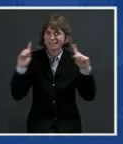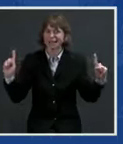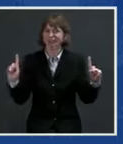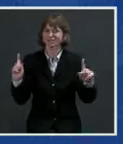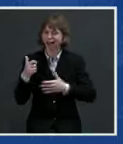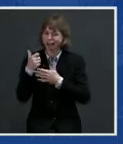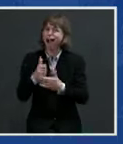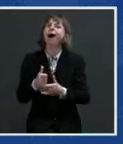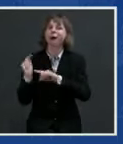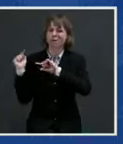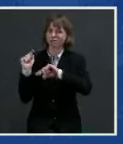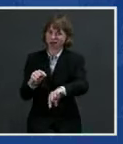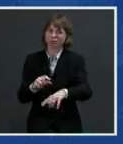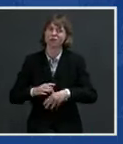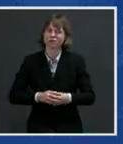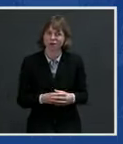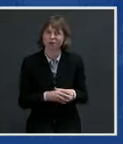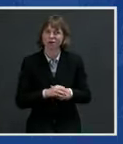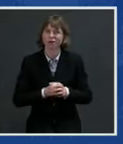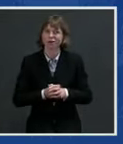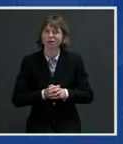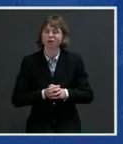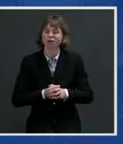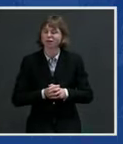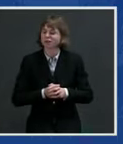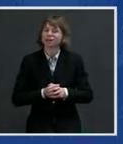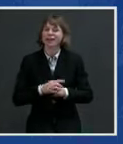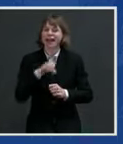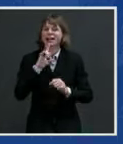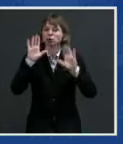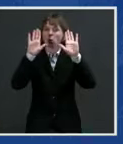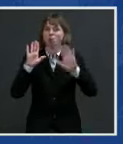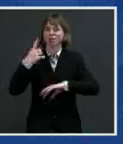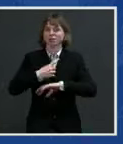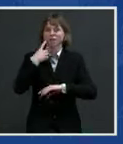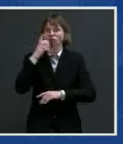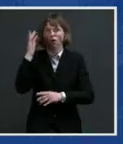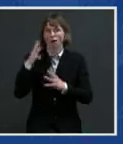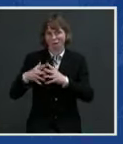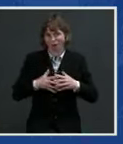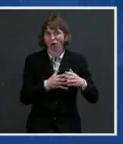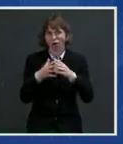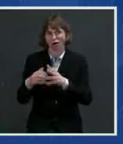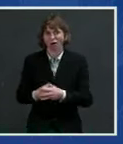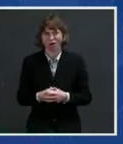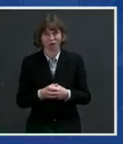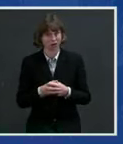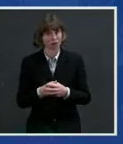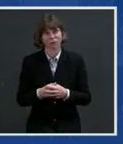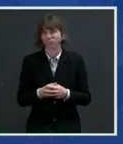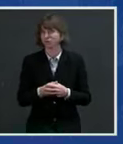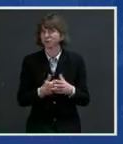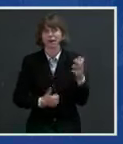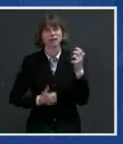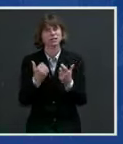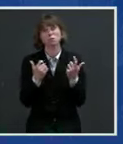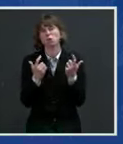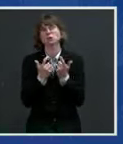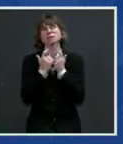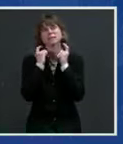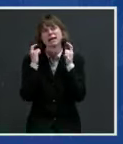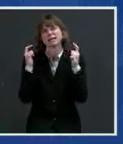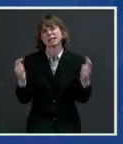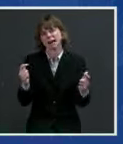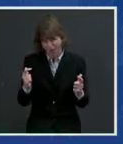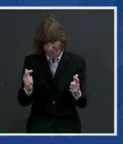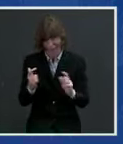way. This is a wonderful day for America. This is the most significant piece of legislation in so many